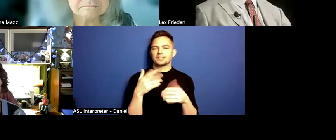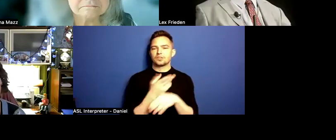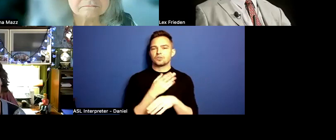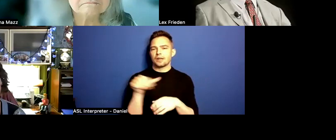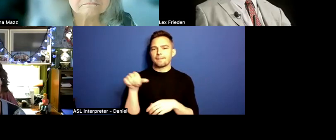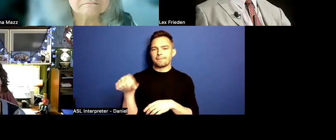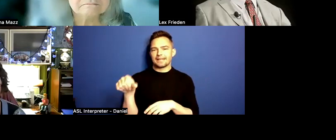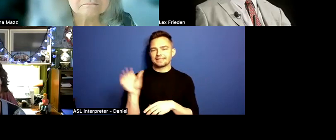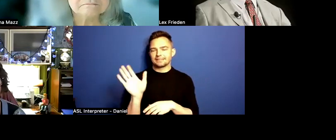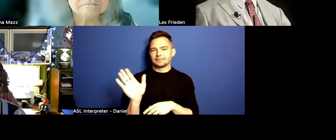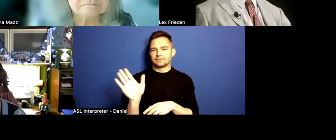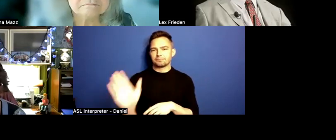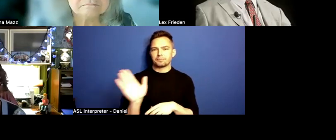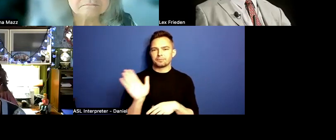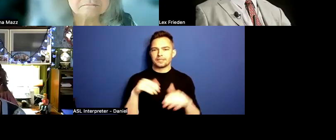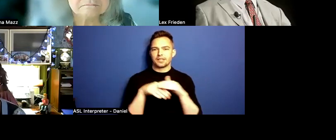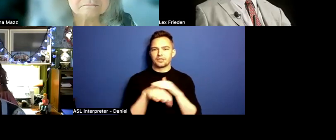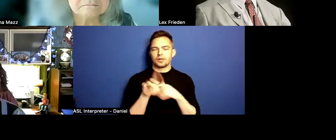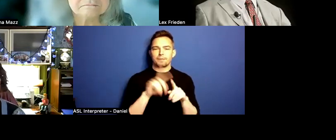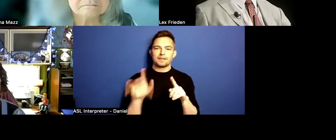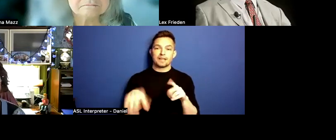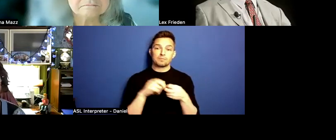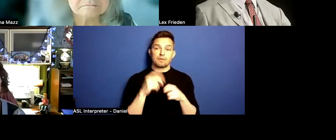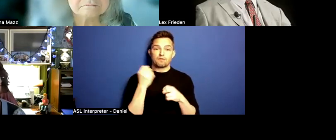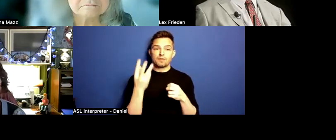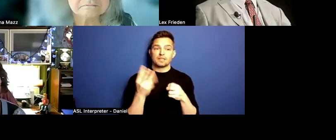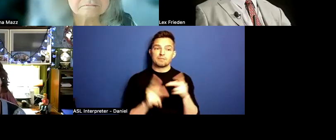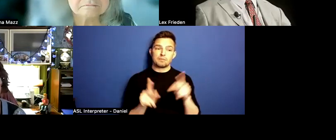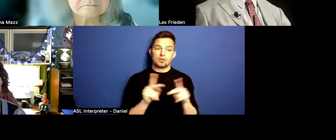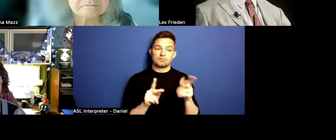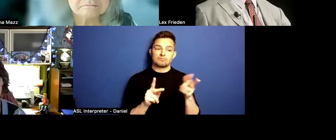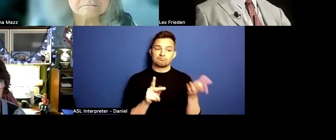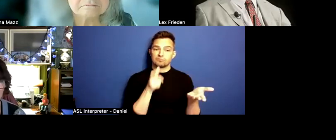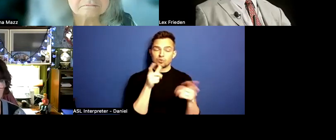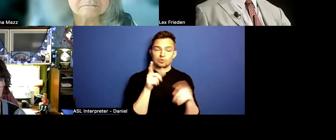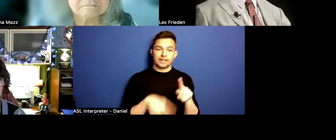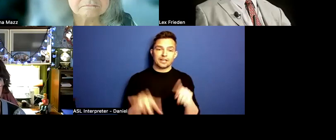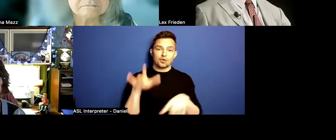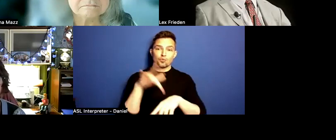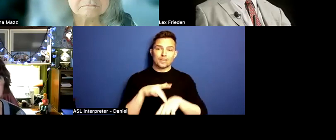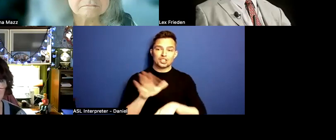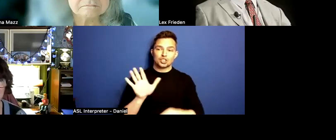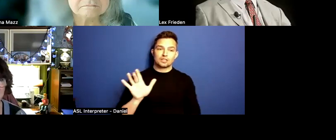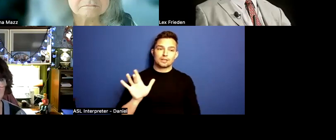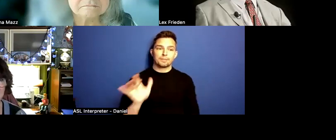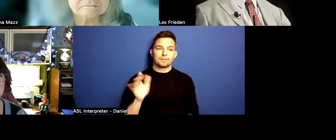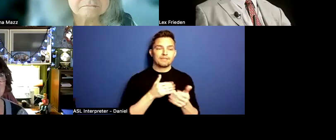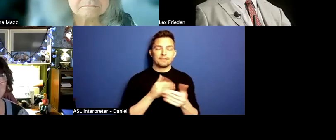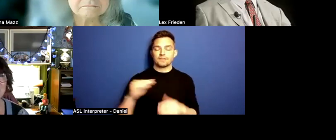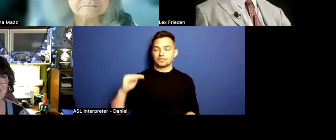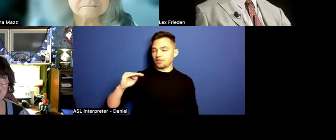of entry, but that's problematic for a lot of people who can't reach that button, even if it's in the right mounted